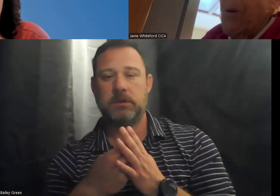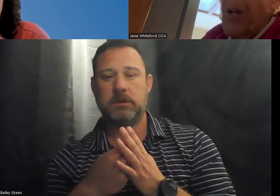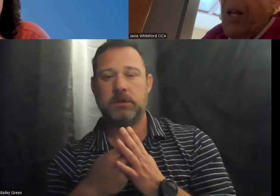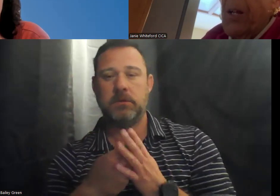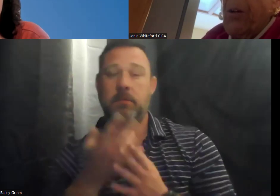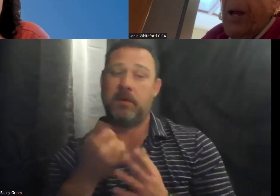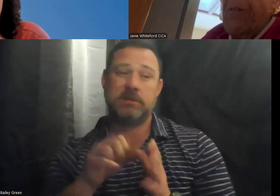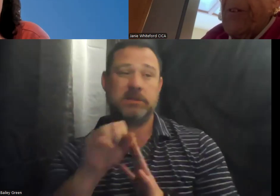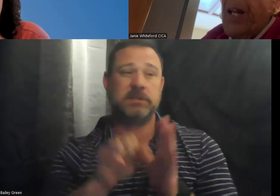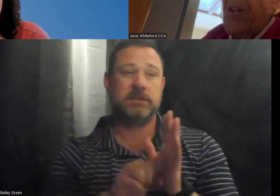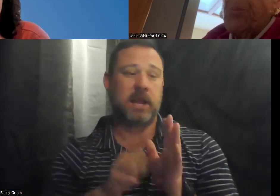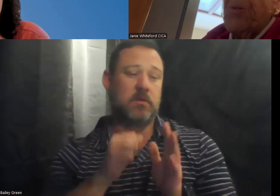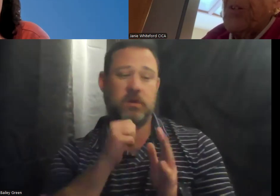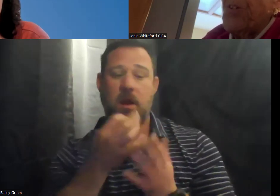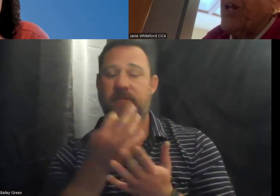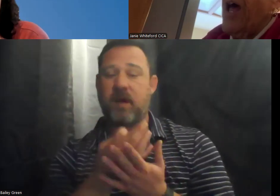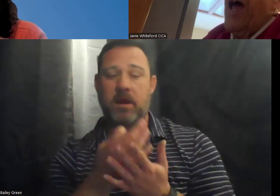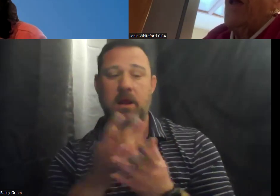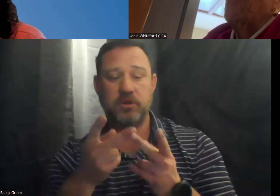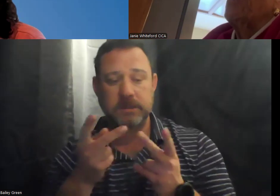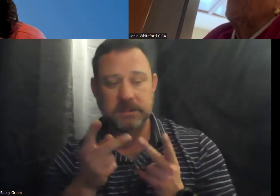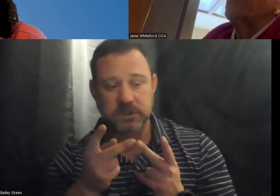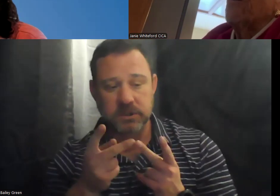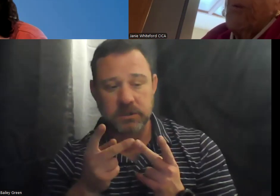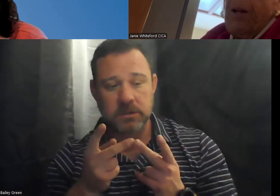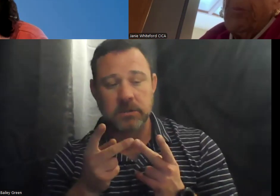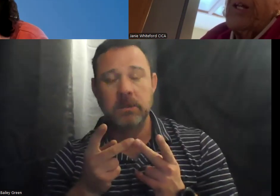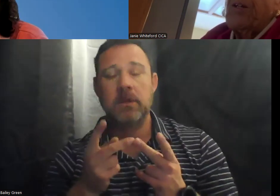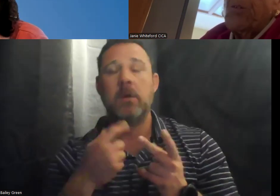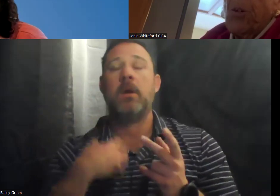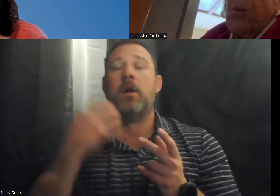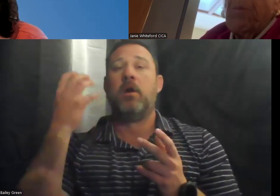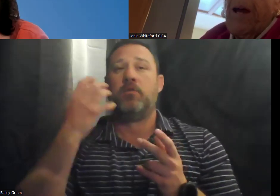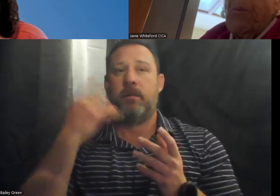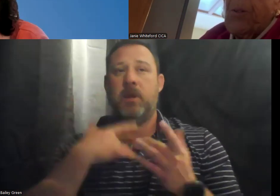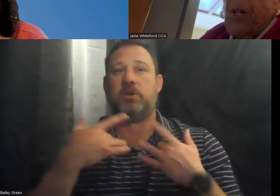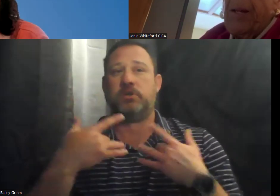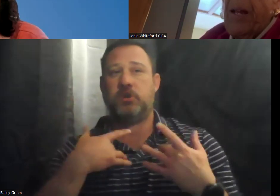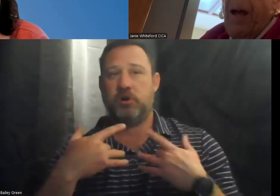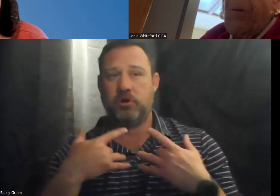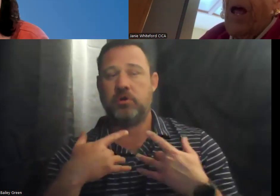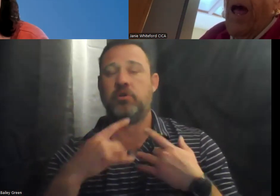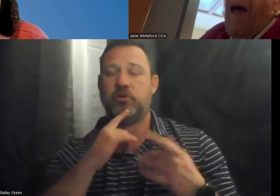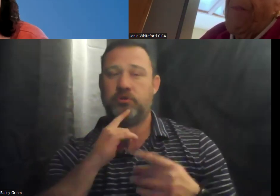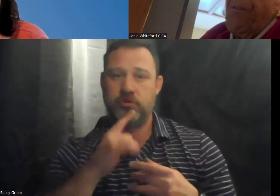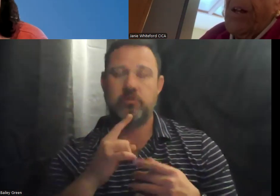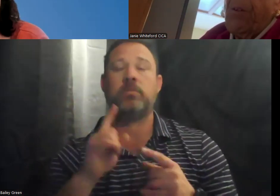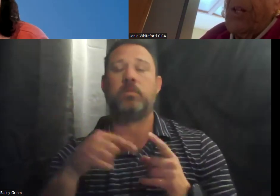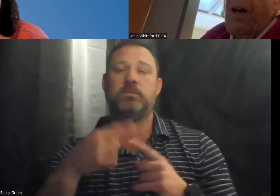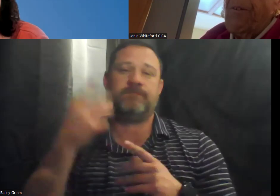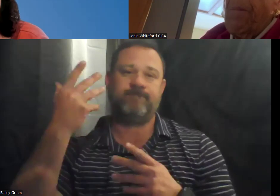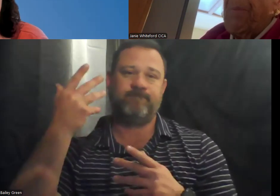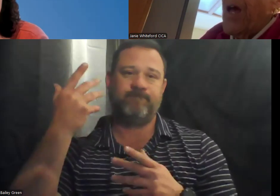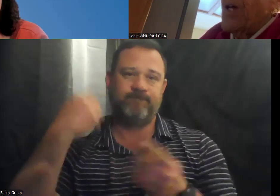state we're not in a great financial position, and we are incredibly concerned about what's coming down at the